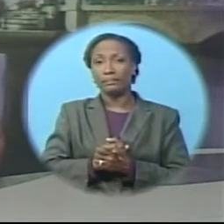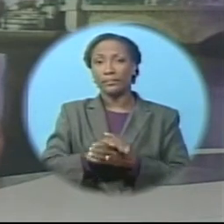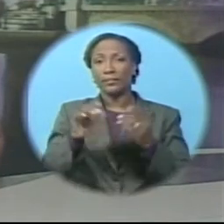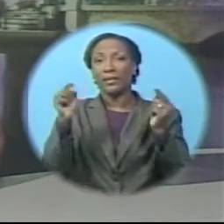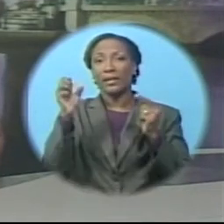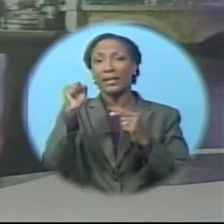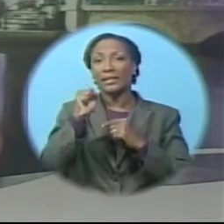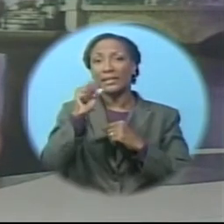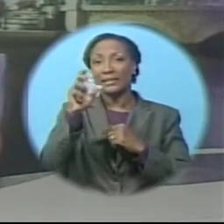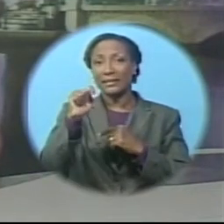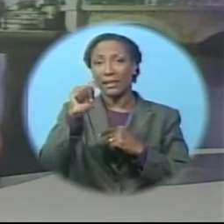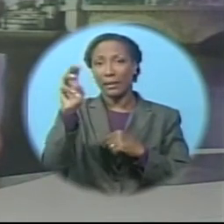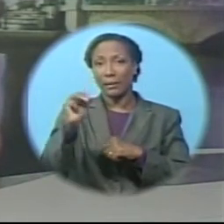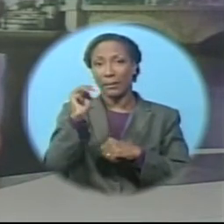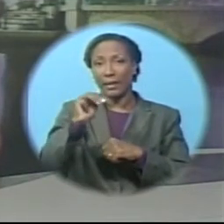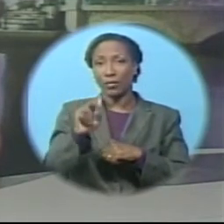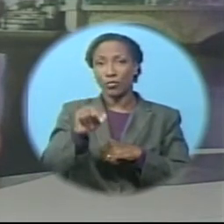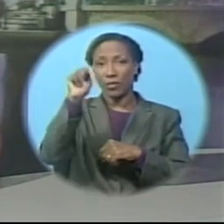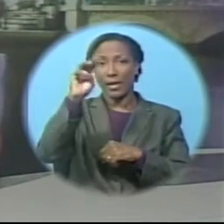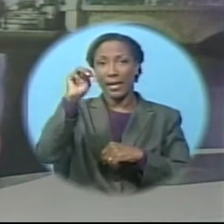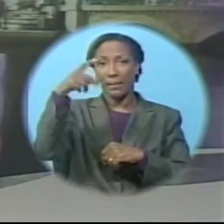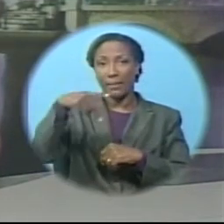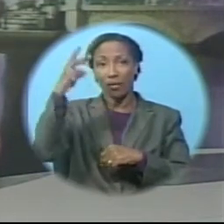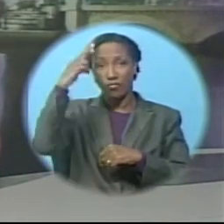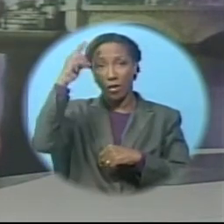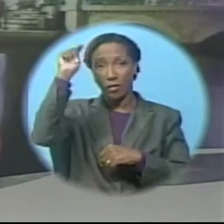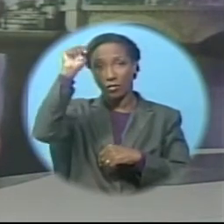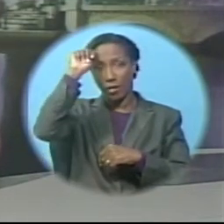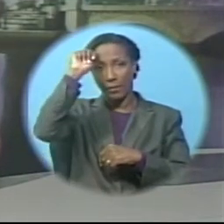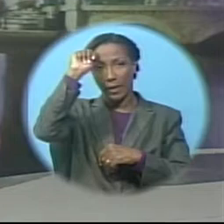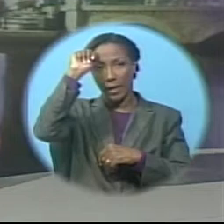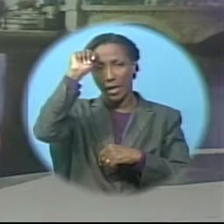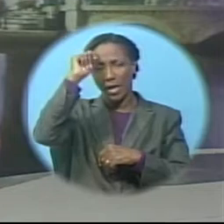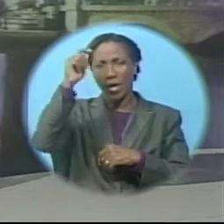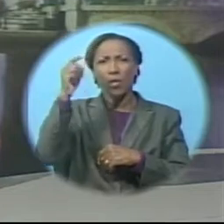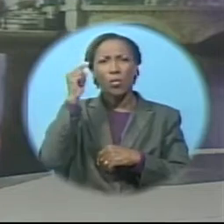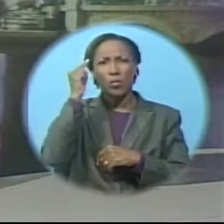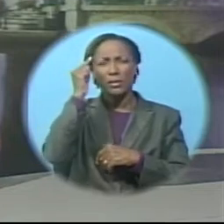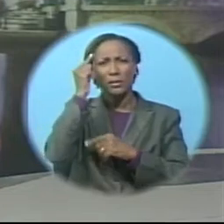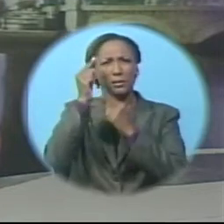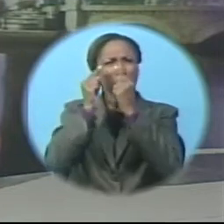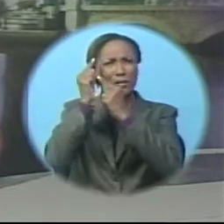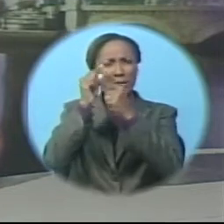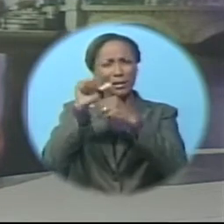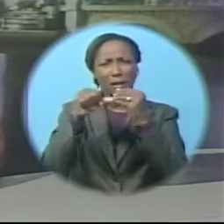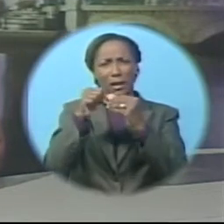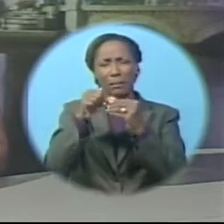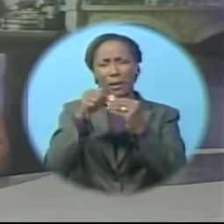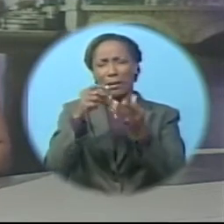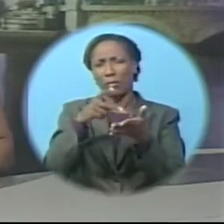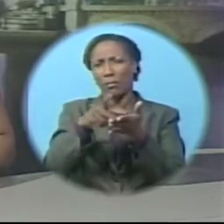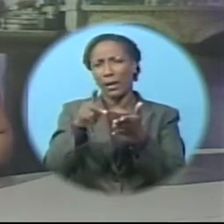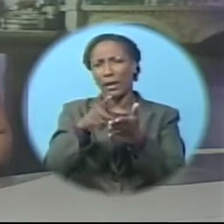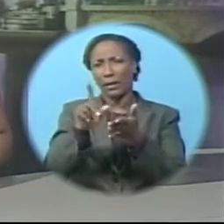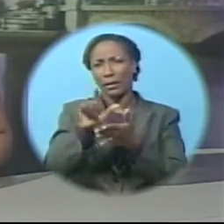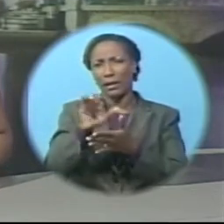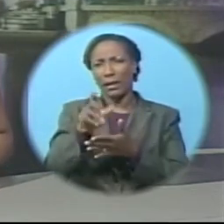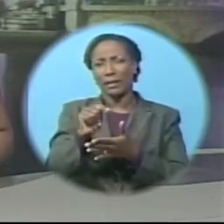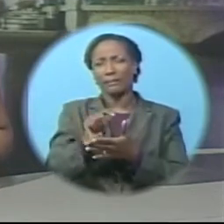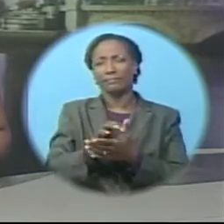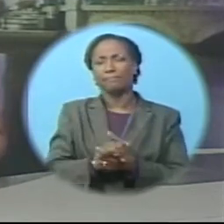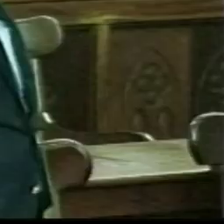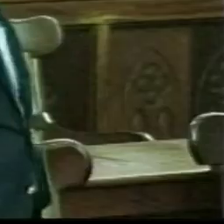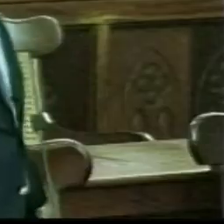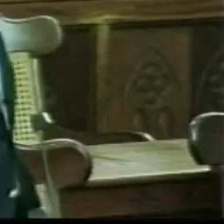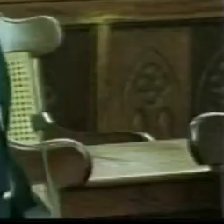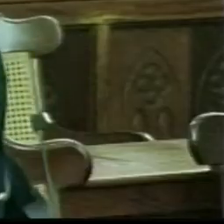St. Michael North MP Ronald Toppin queried the injection of millions into Liat at this time. We have at